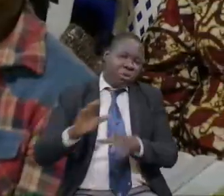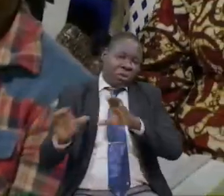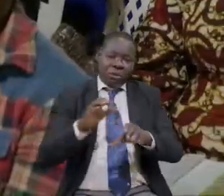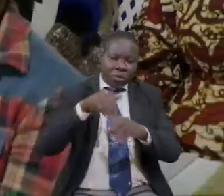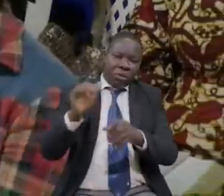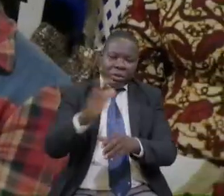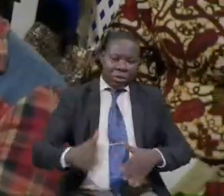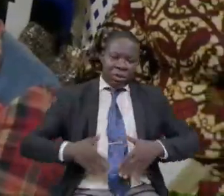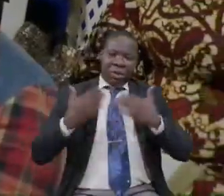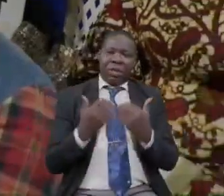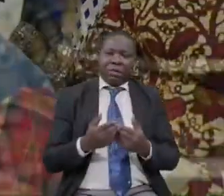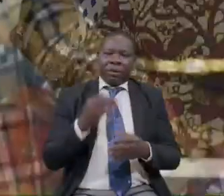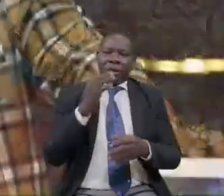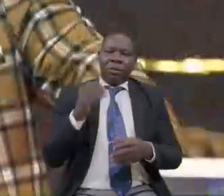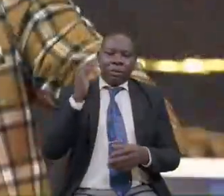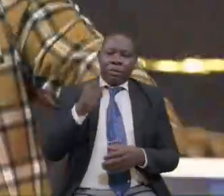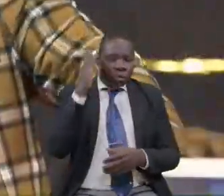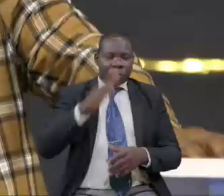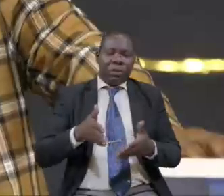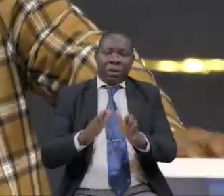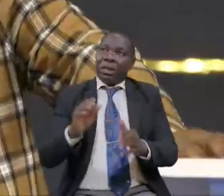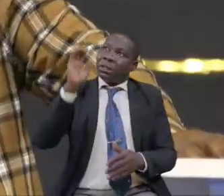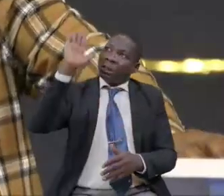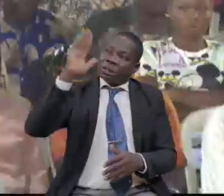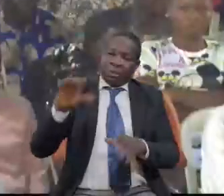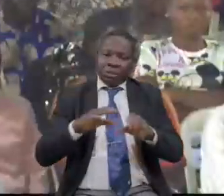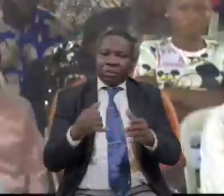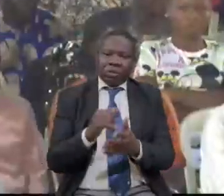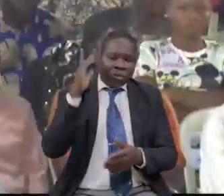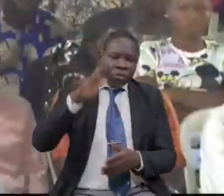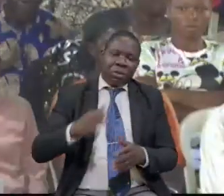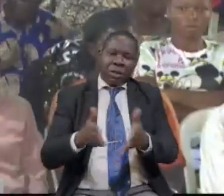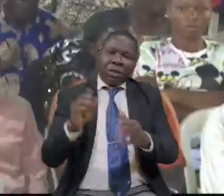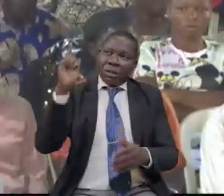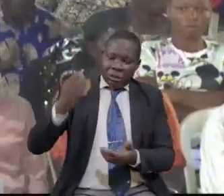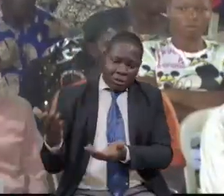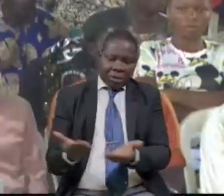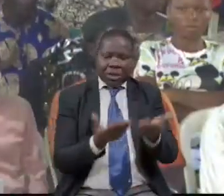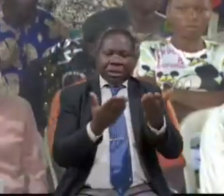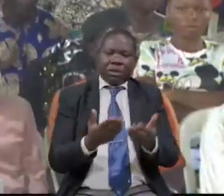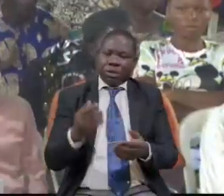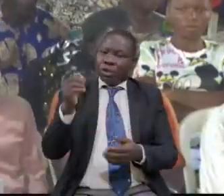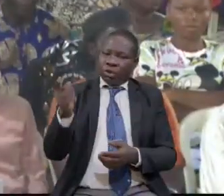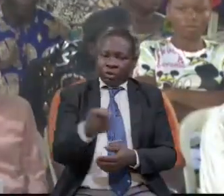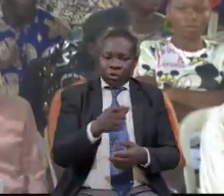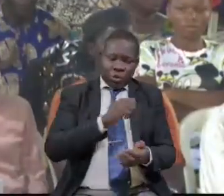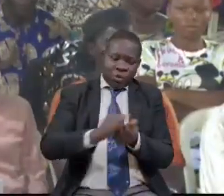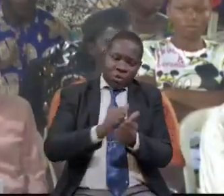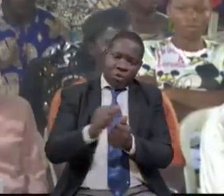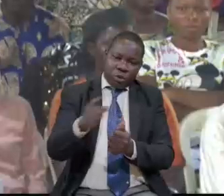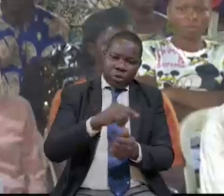him do it, you let him pardon you, you let him purge you, you let him turn your life